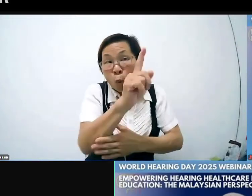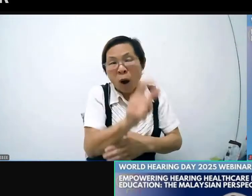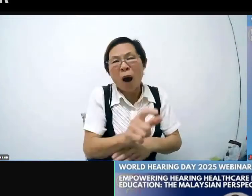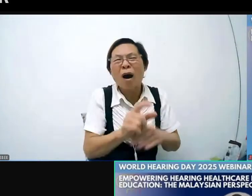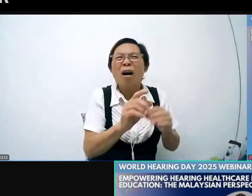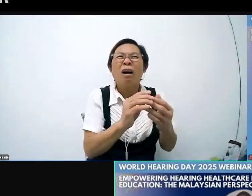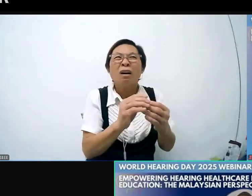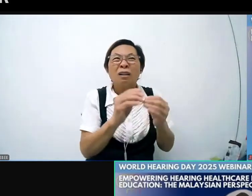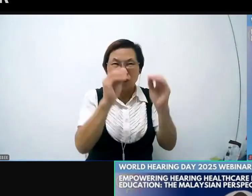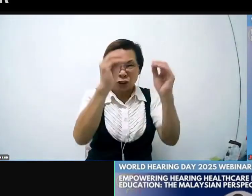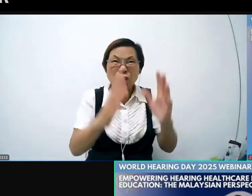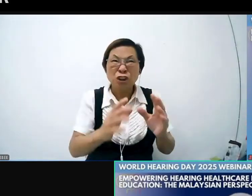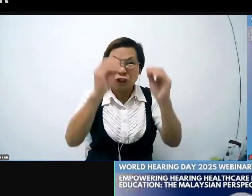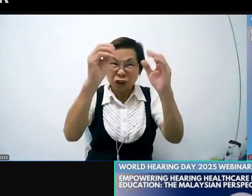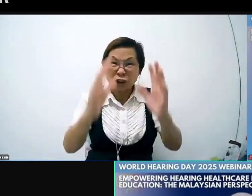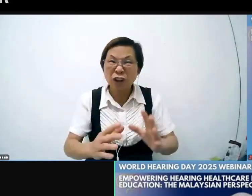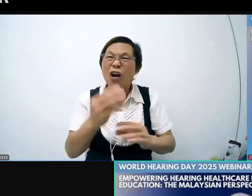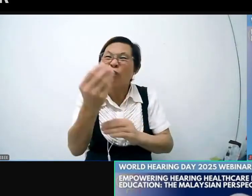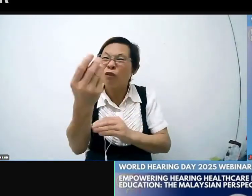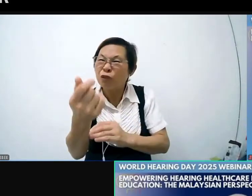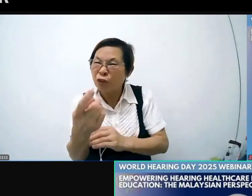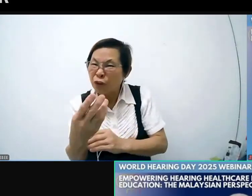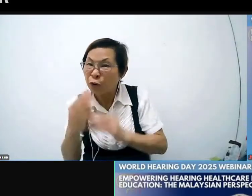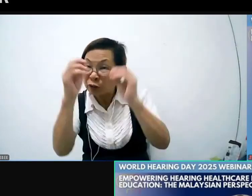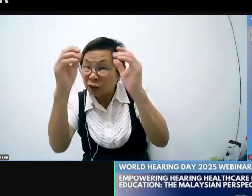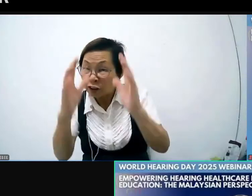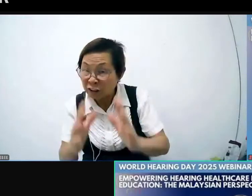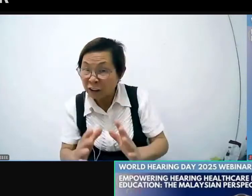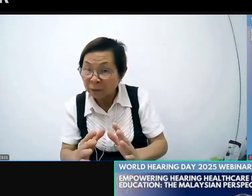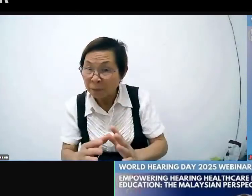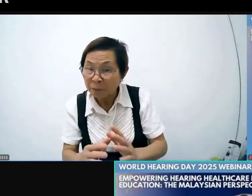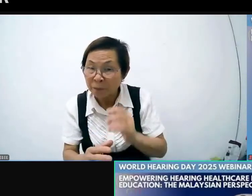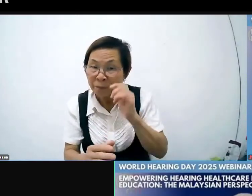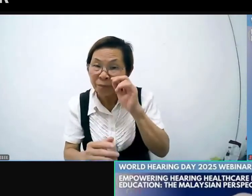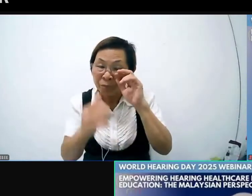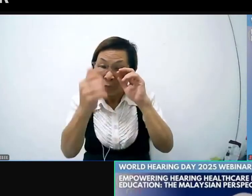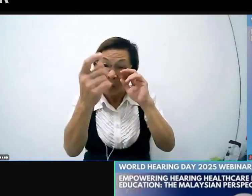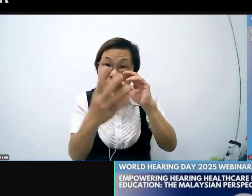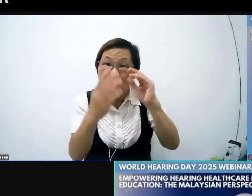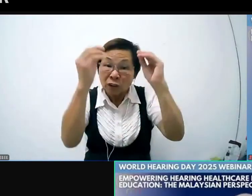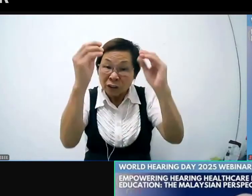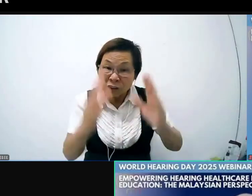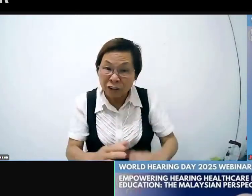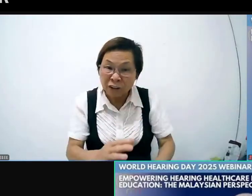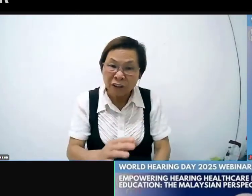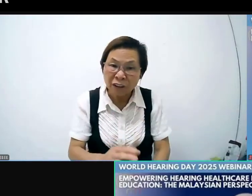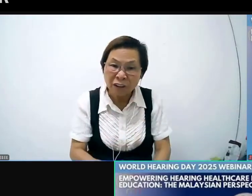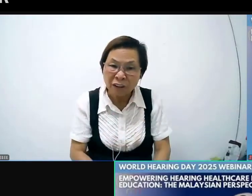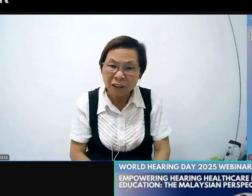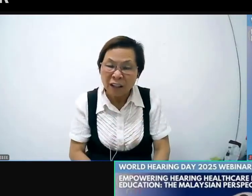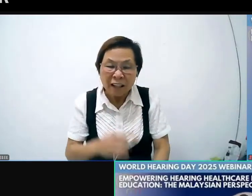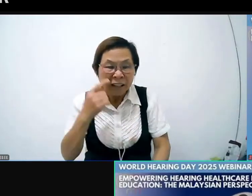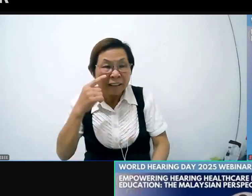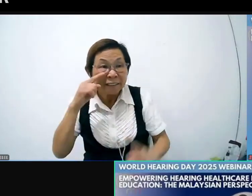than a few teachers stated that they can see the